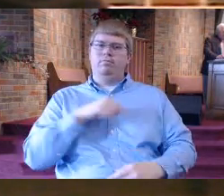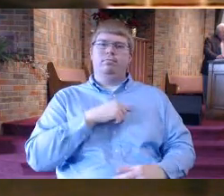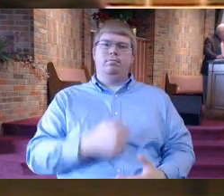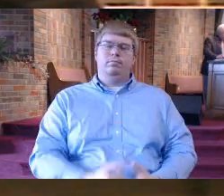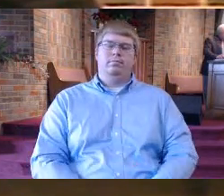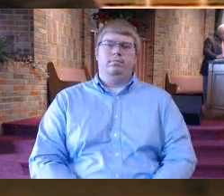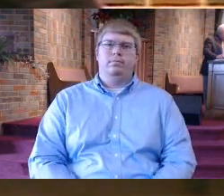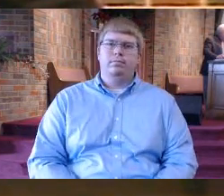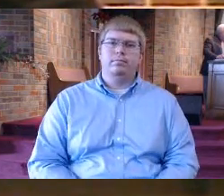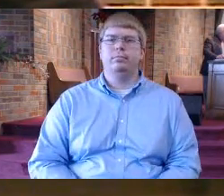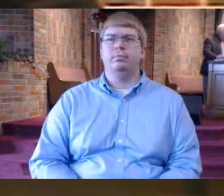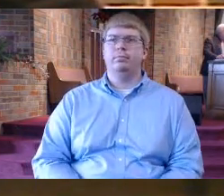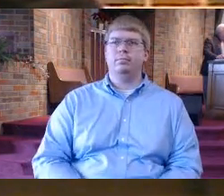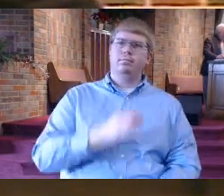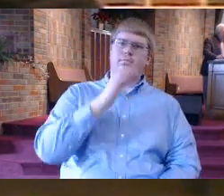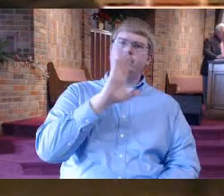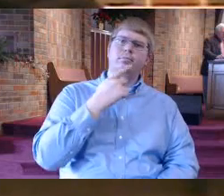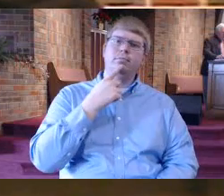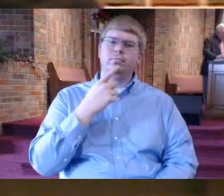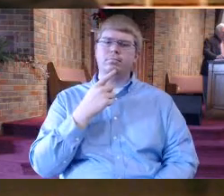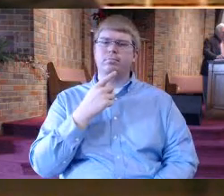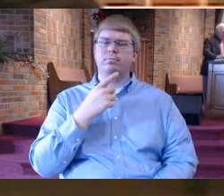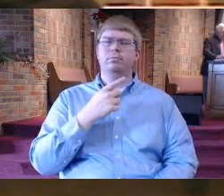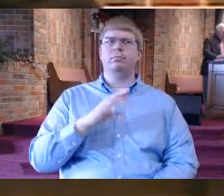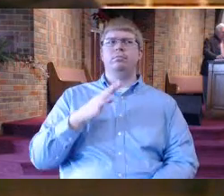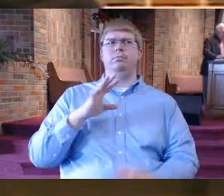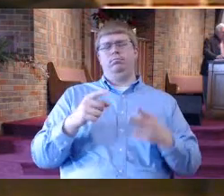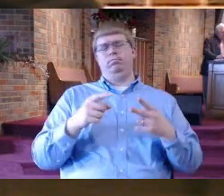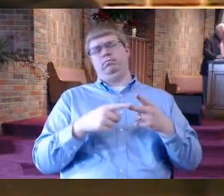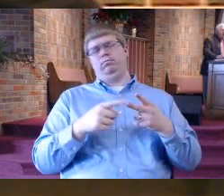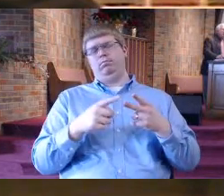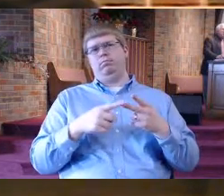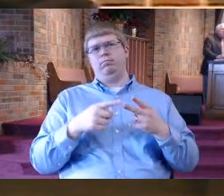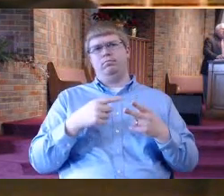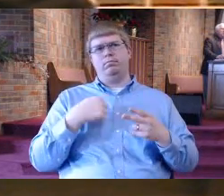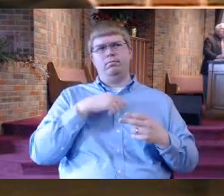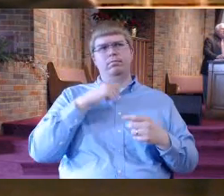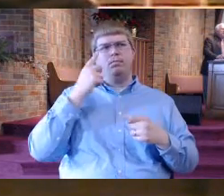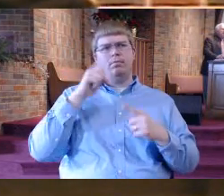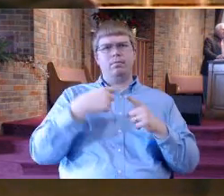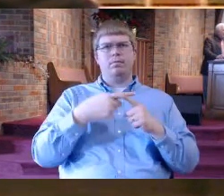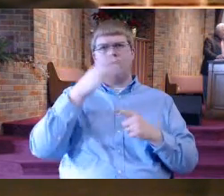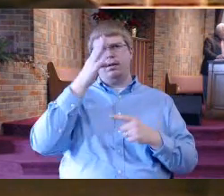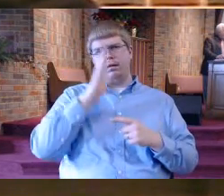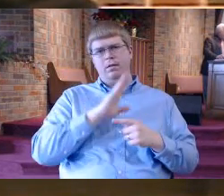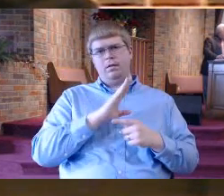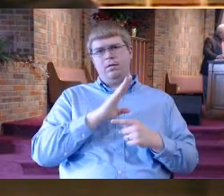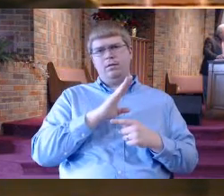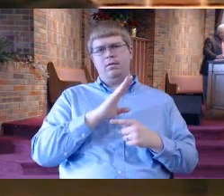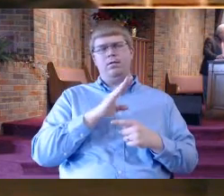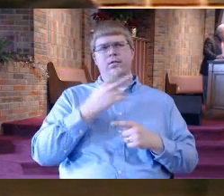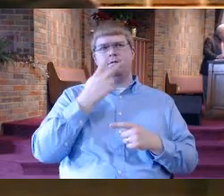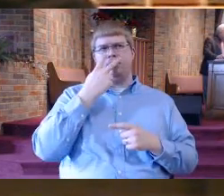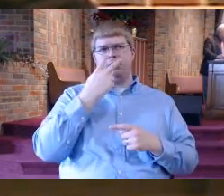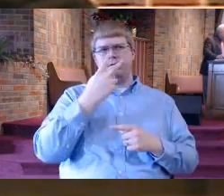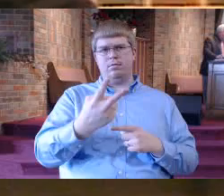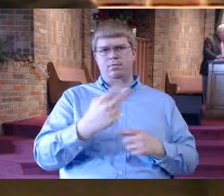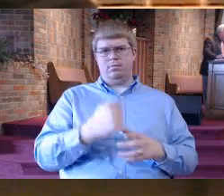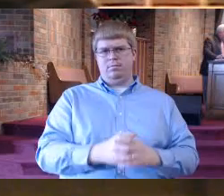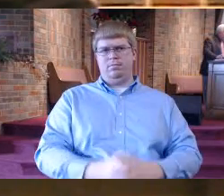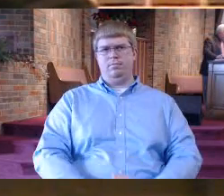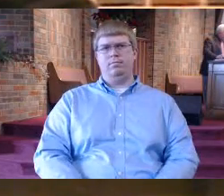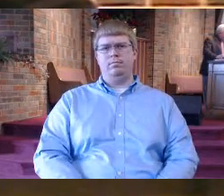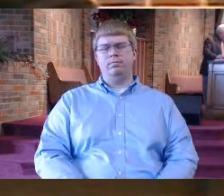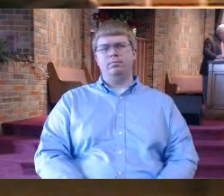God said. Secondly, let's observe God saw. God saw. We could go back to Genesis chapter